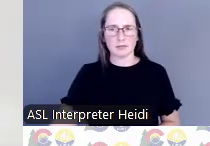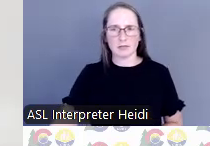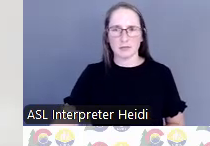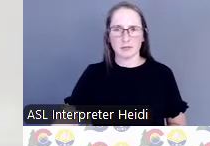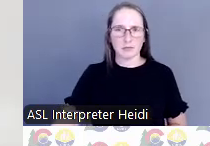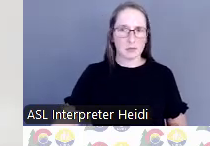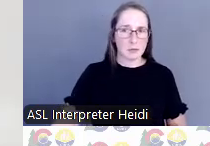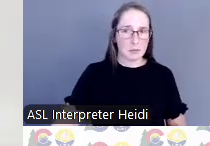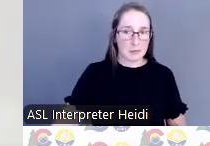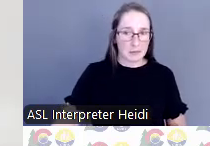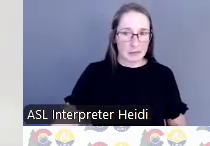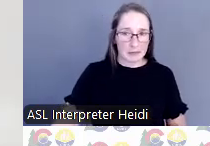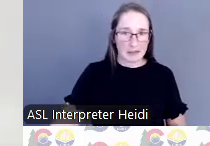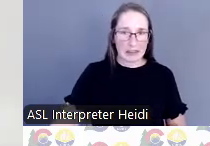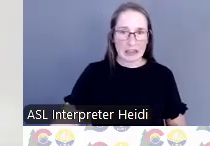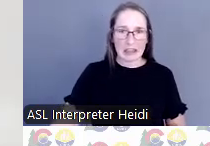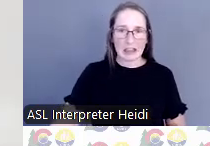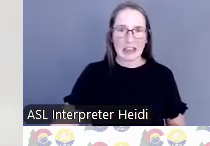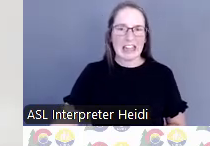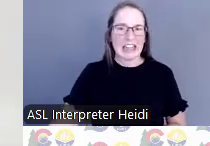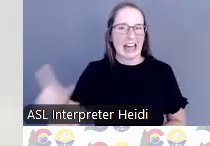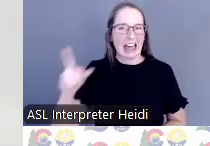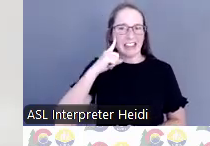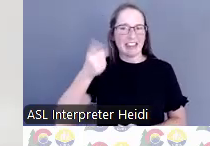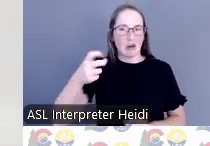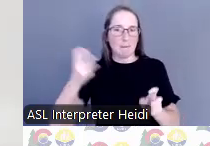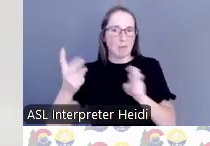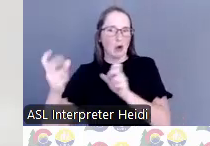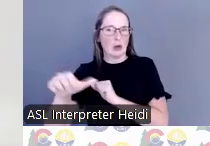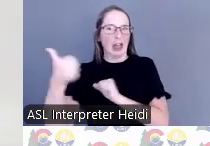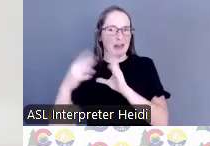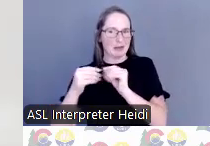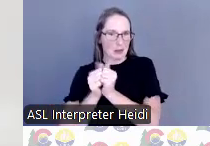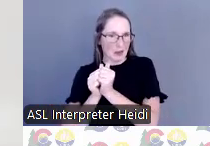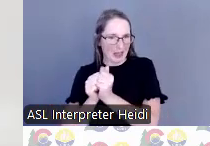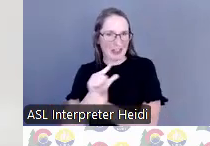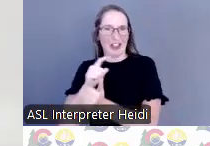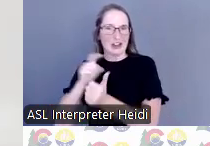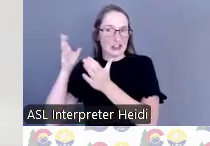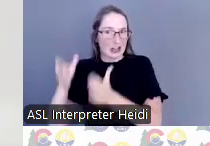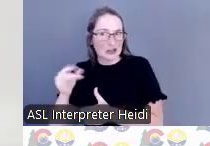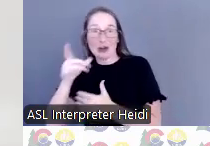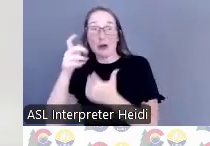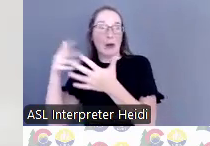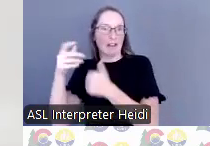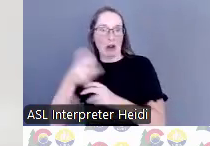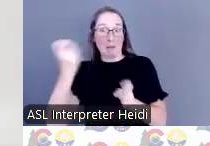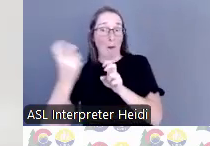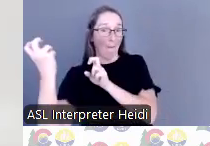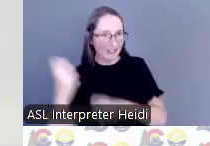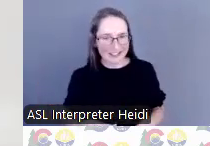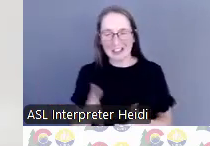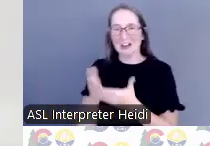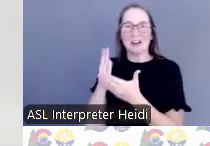I think they've all been pulled into other meetings with legislators and whoever. All right. Well, we